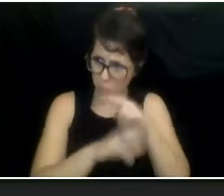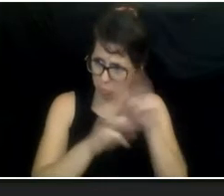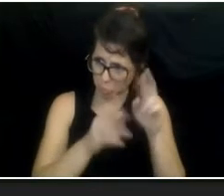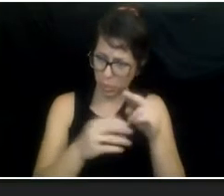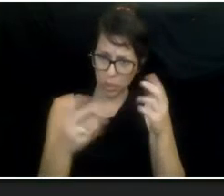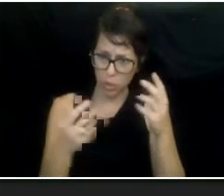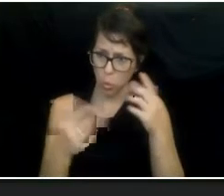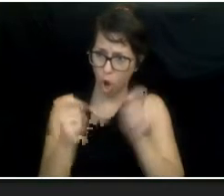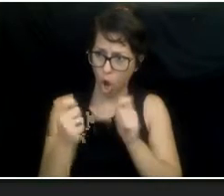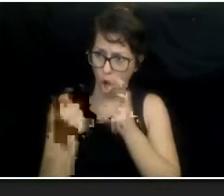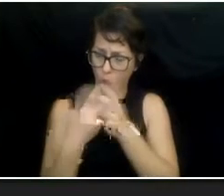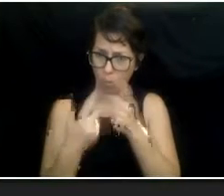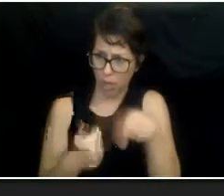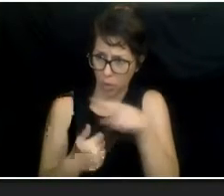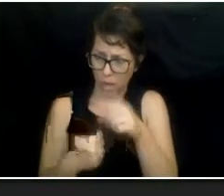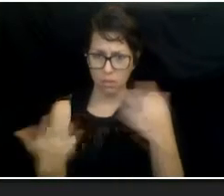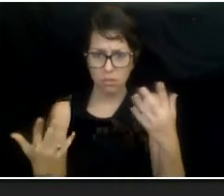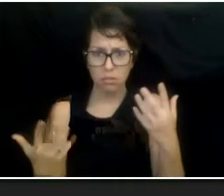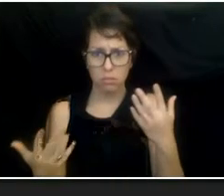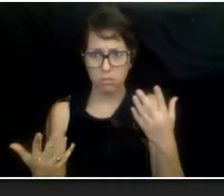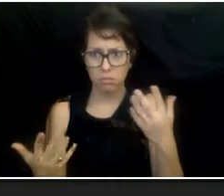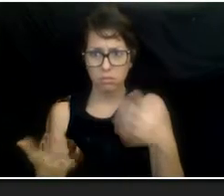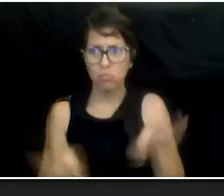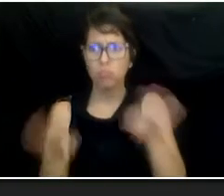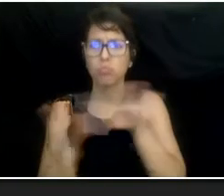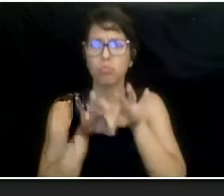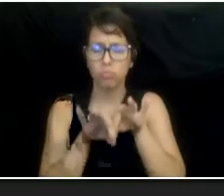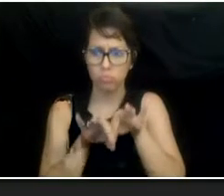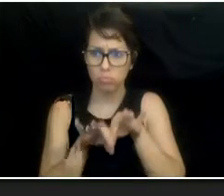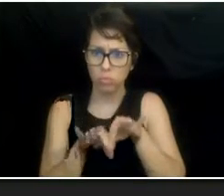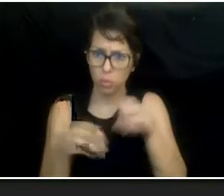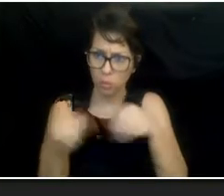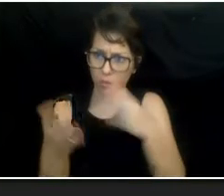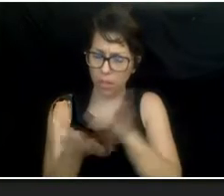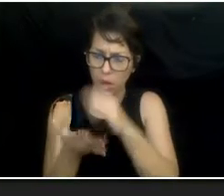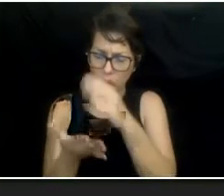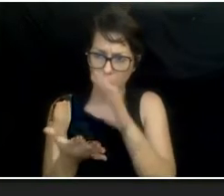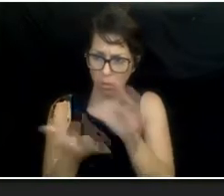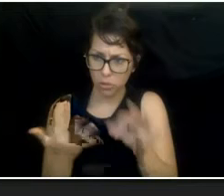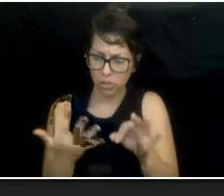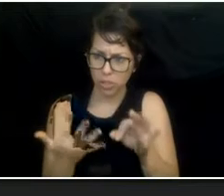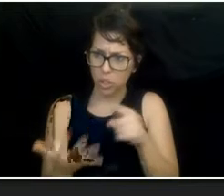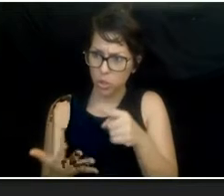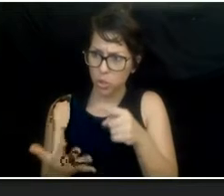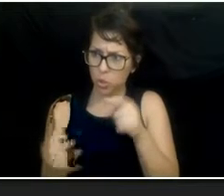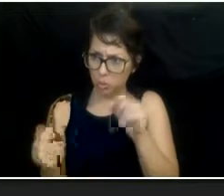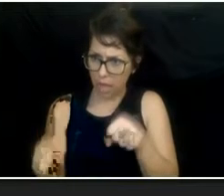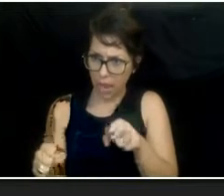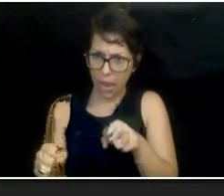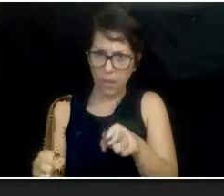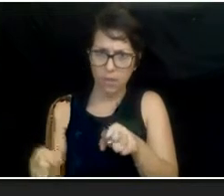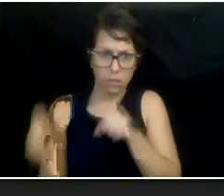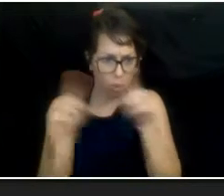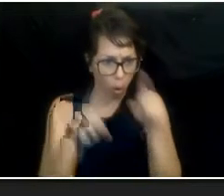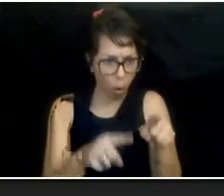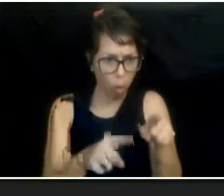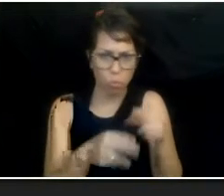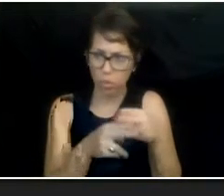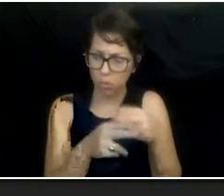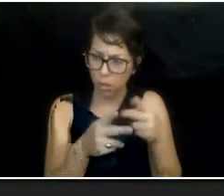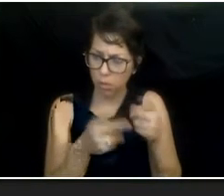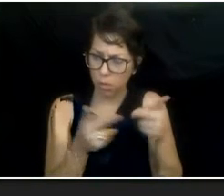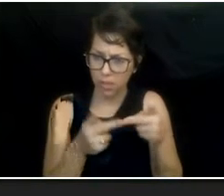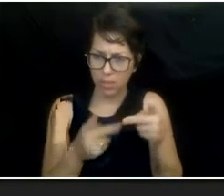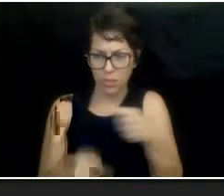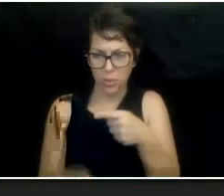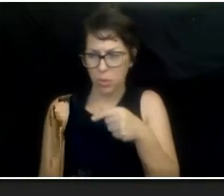know for me if I were in that situation and I knew that I'd have to return back to the same home I probably wouldn't report it because you